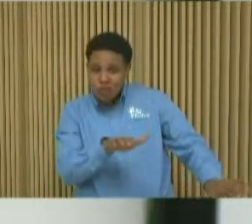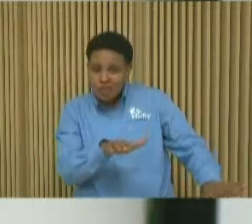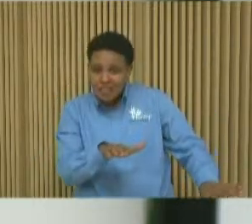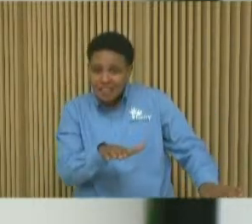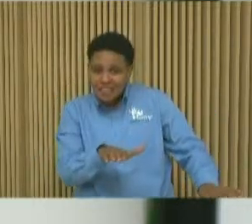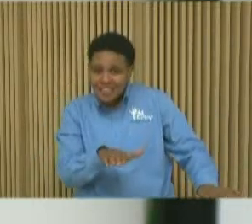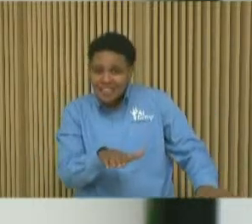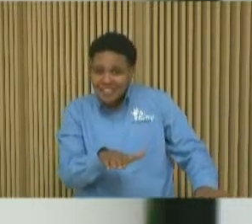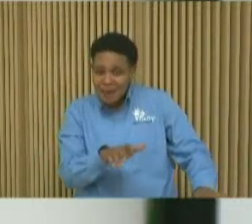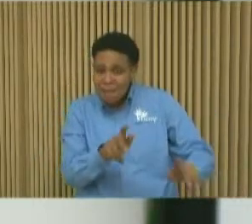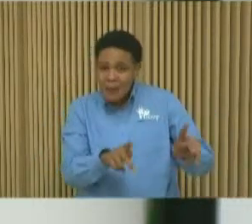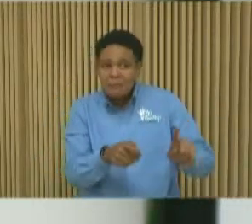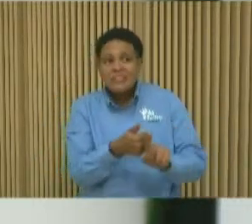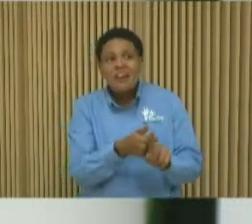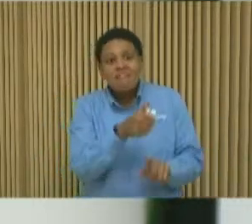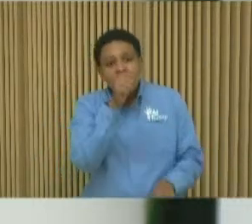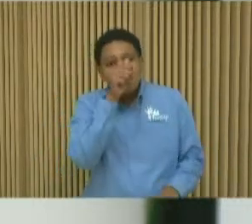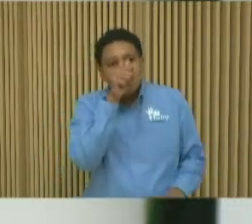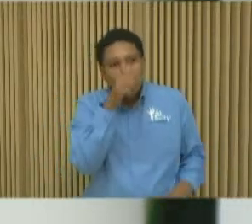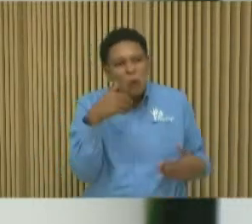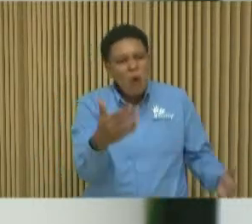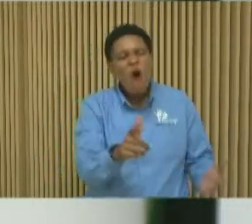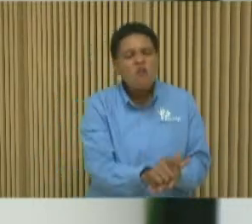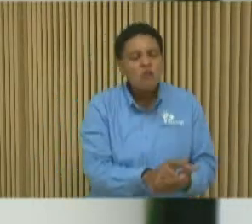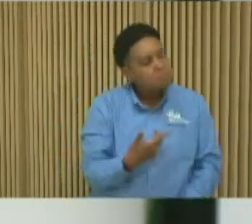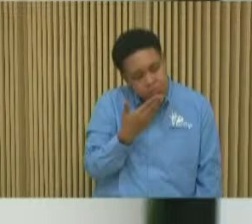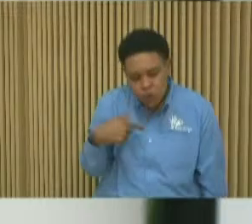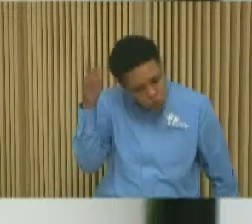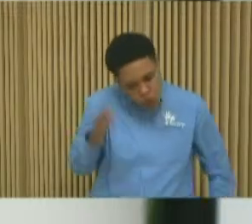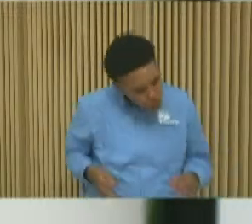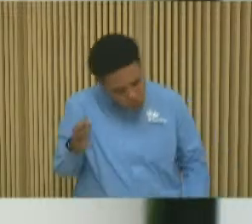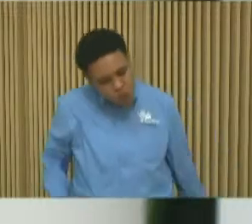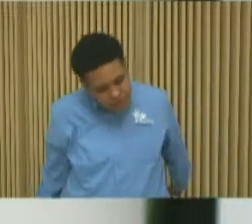to stick to litigation? Because a